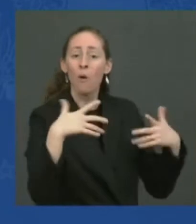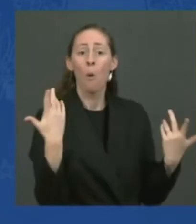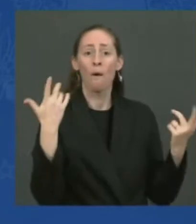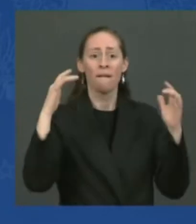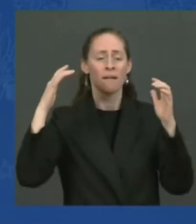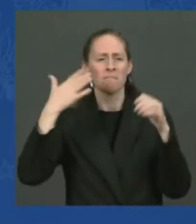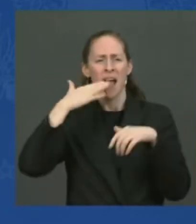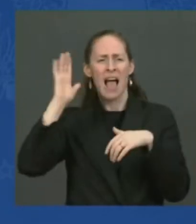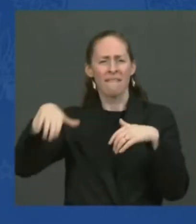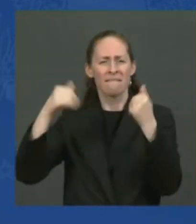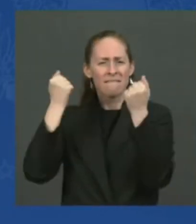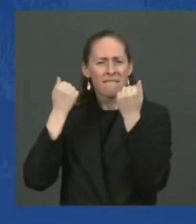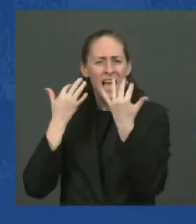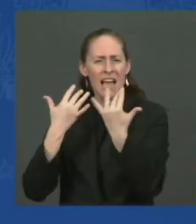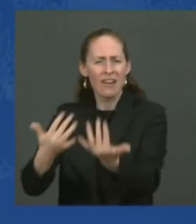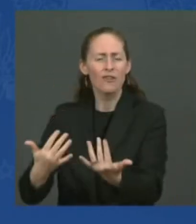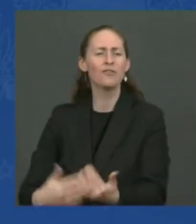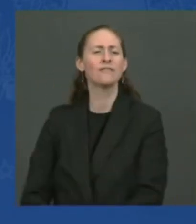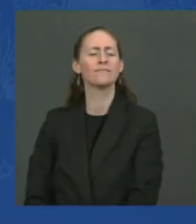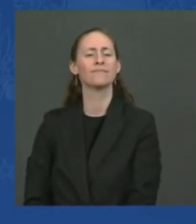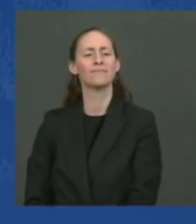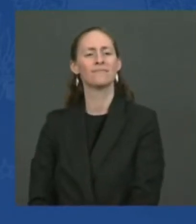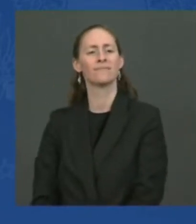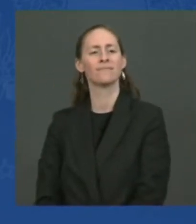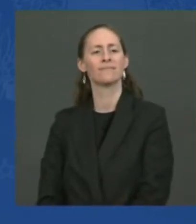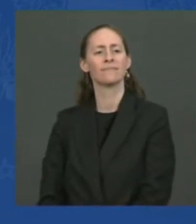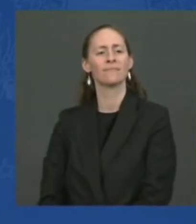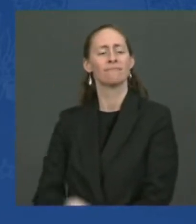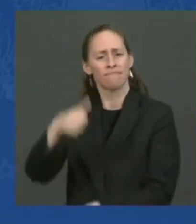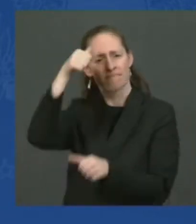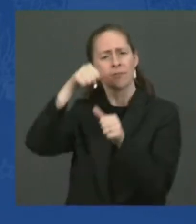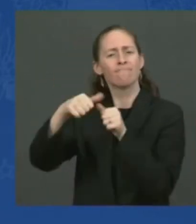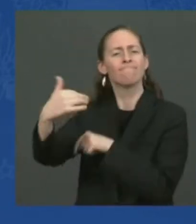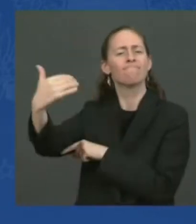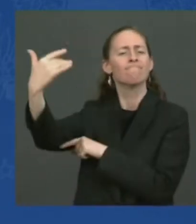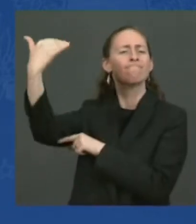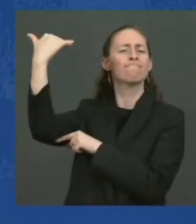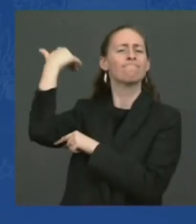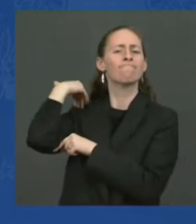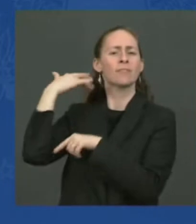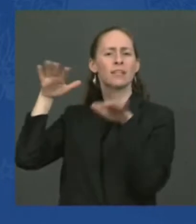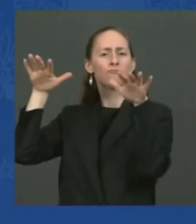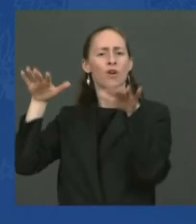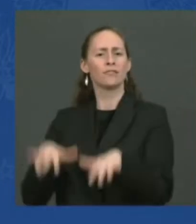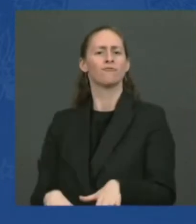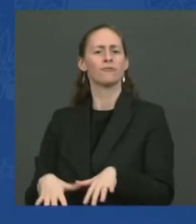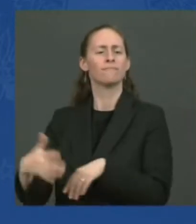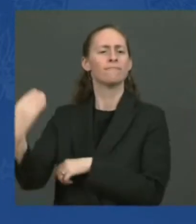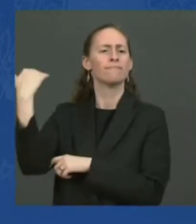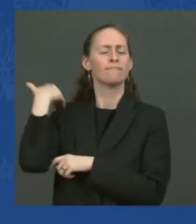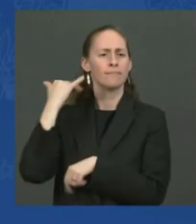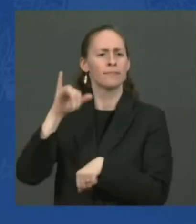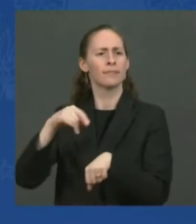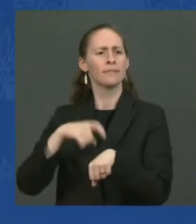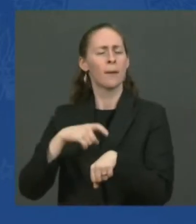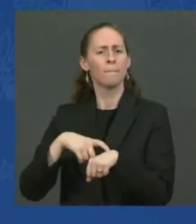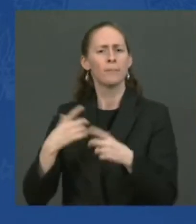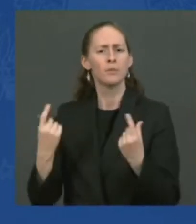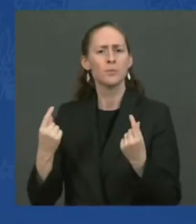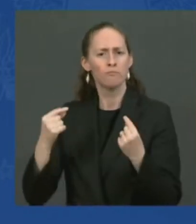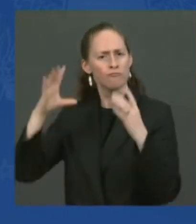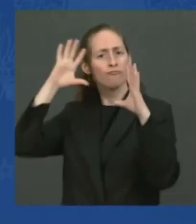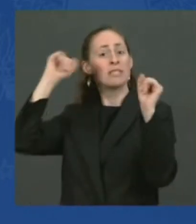Deal, putting Americans back to work and bringing forth programs that are still with us generations later.